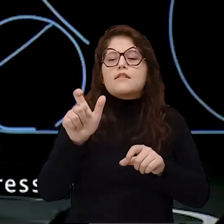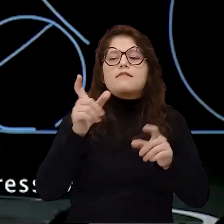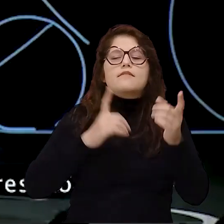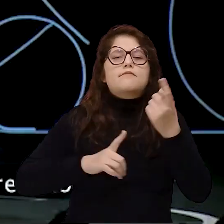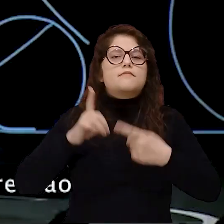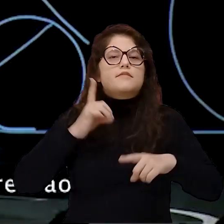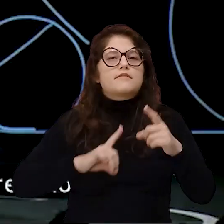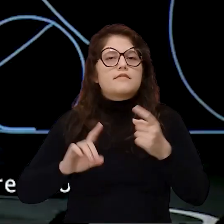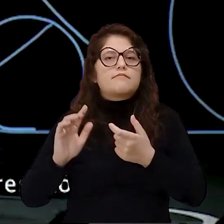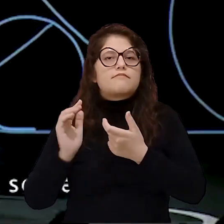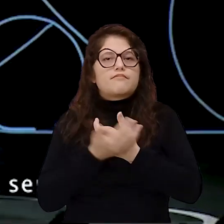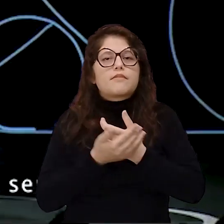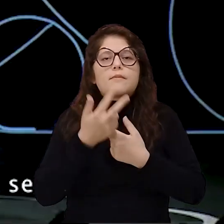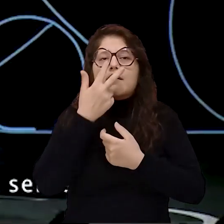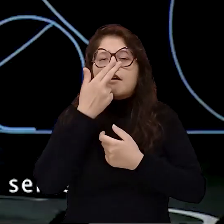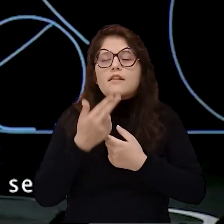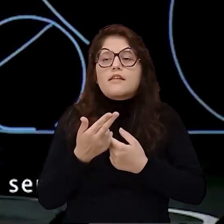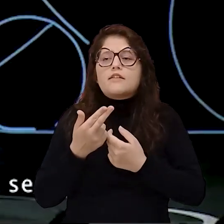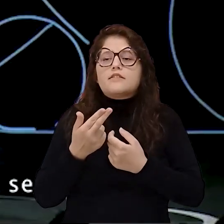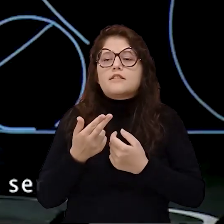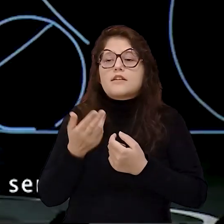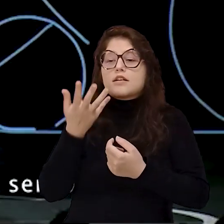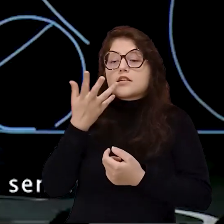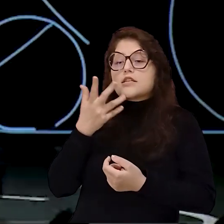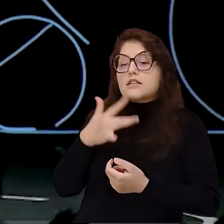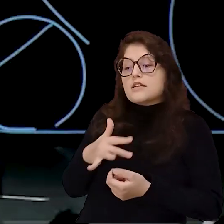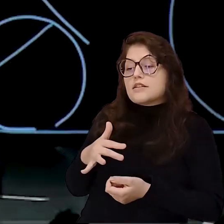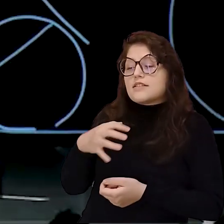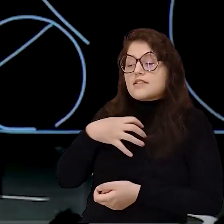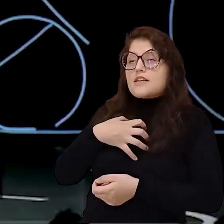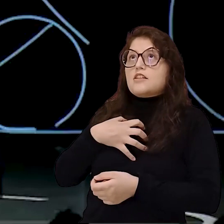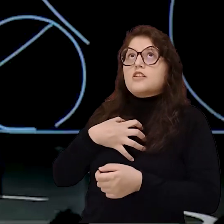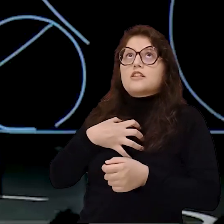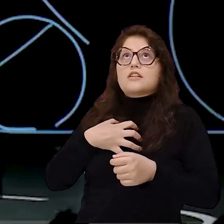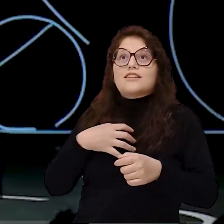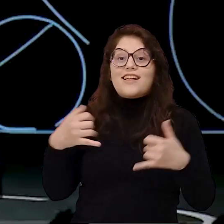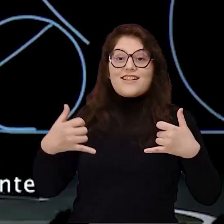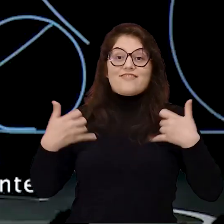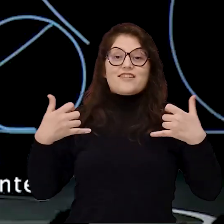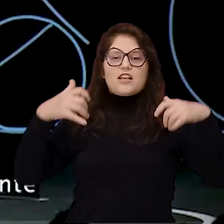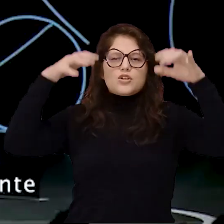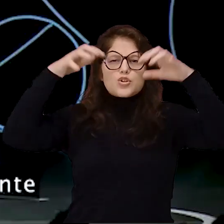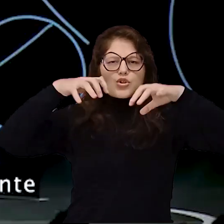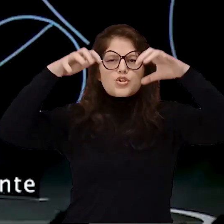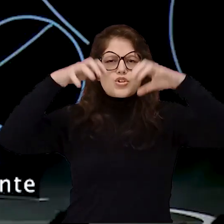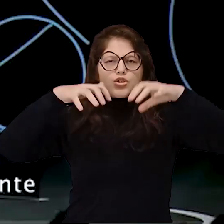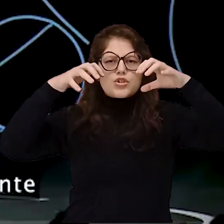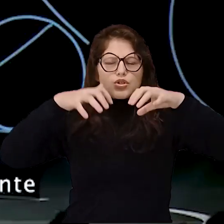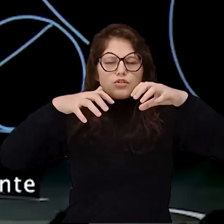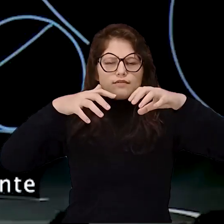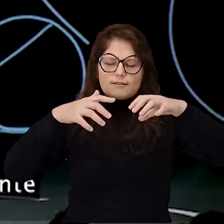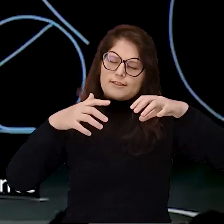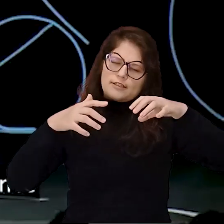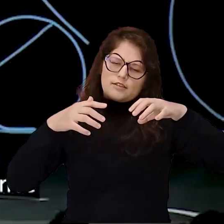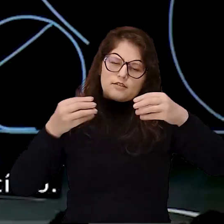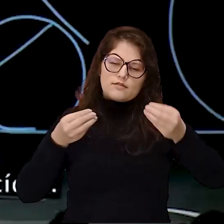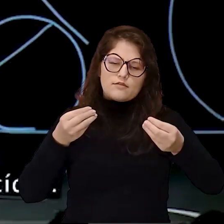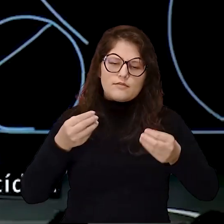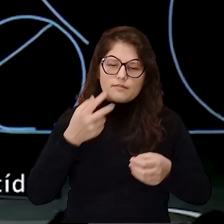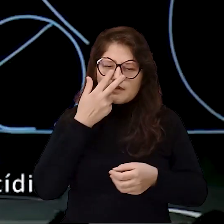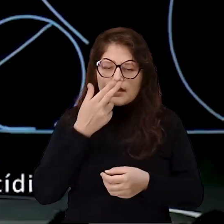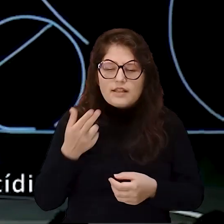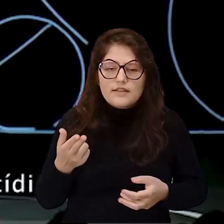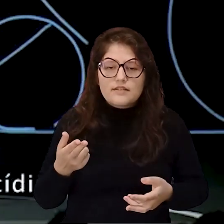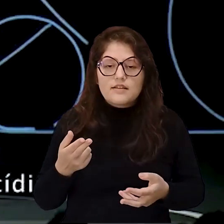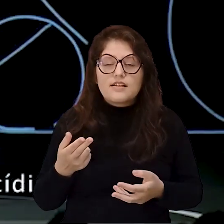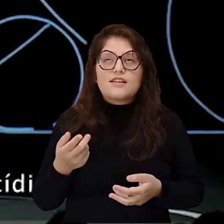the same word, depression, to describe how a kid feels when it rains on his birthday, and to describe how somebody feels the